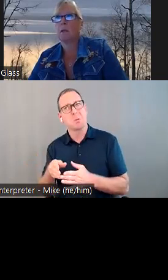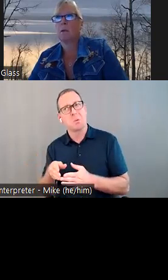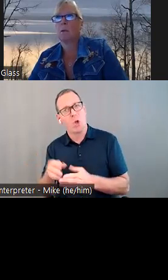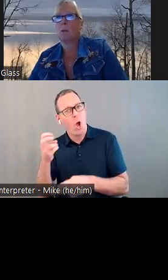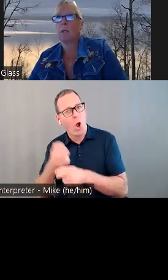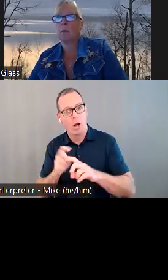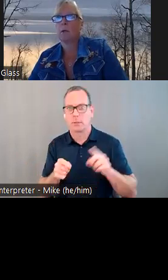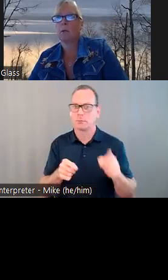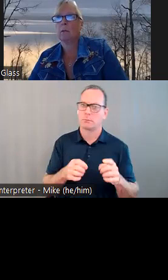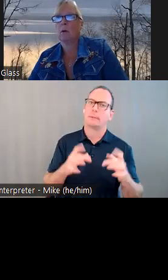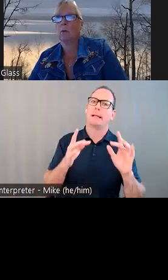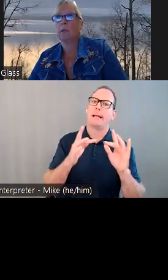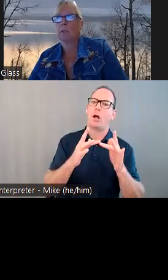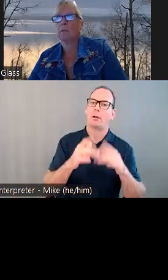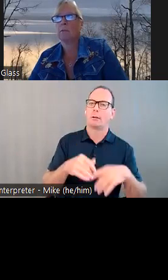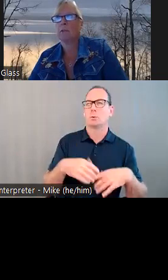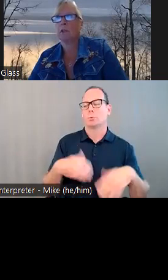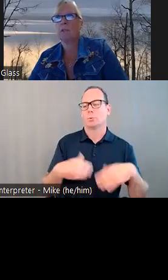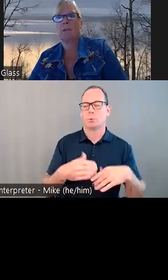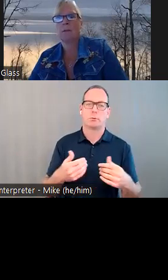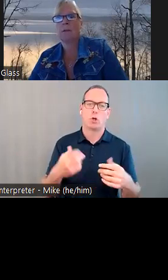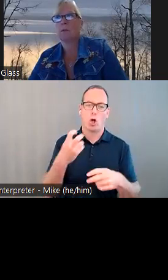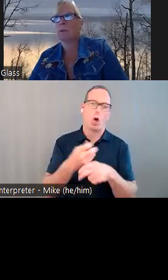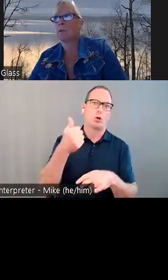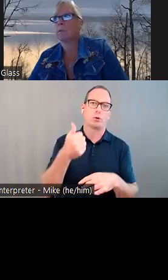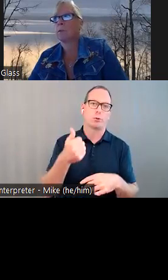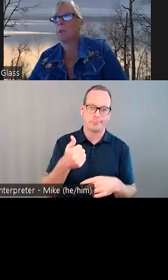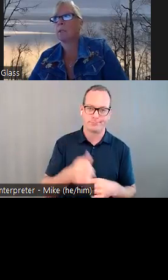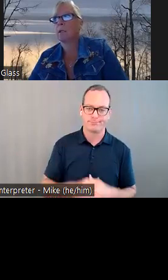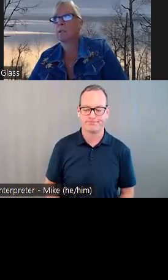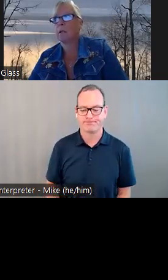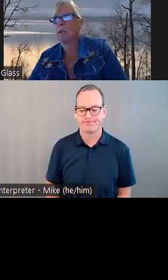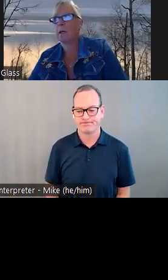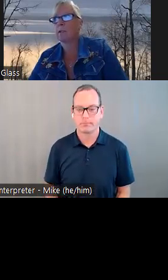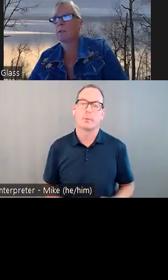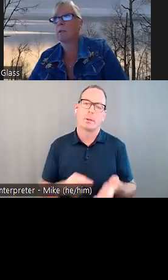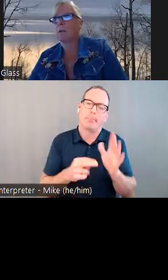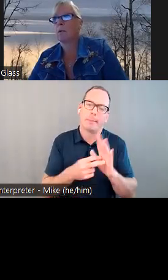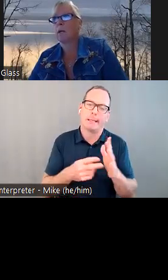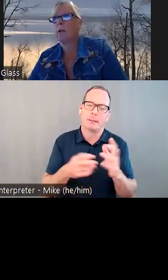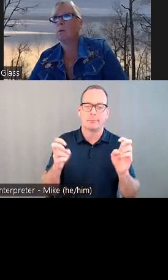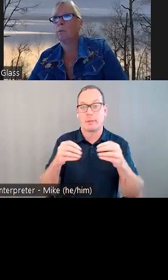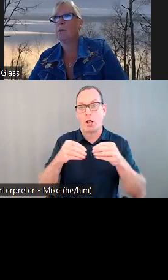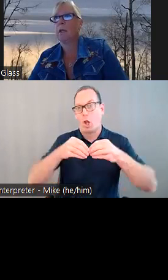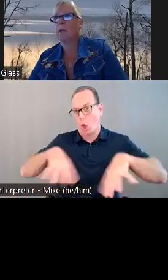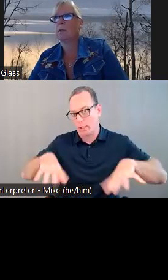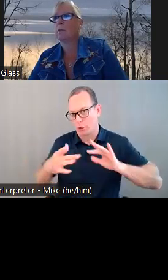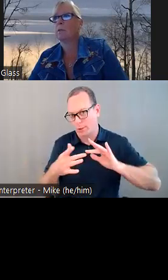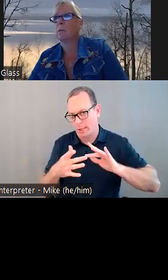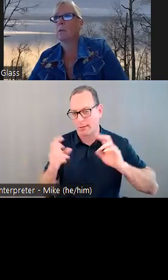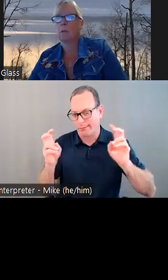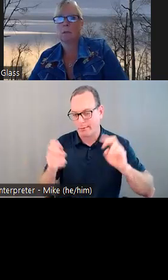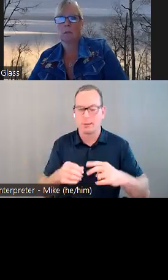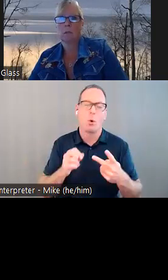surveys when you're only serving them virtually, even harder than in person. So lots of lost contacts or unknowns at